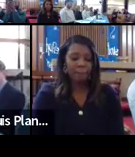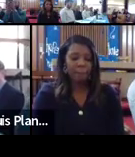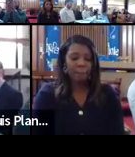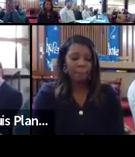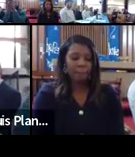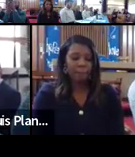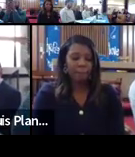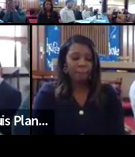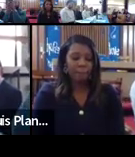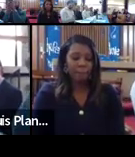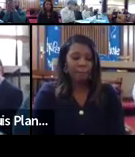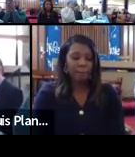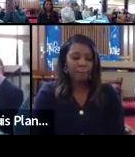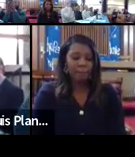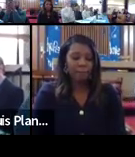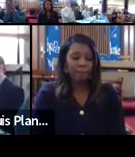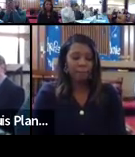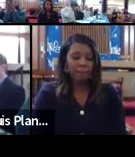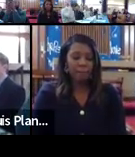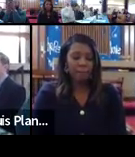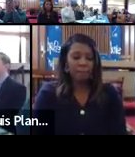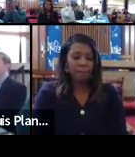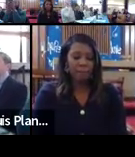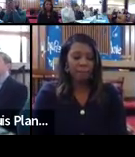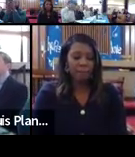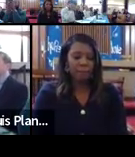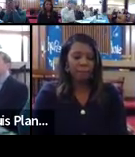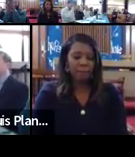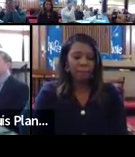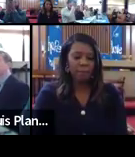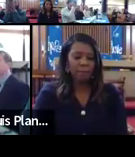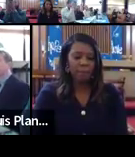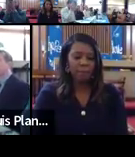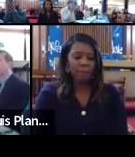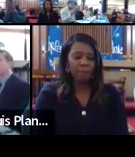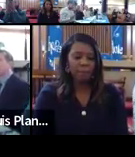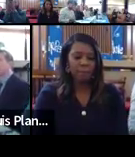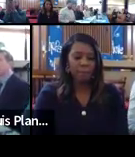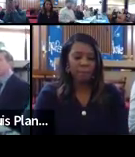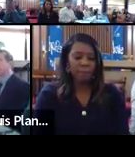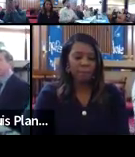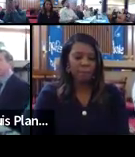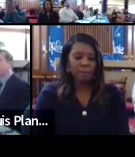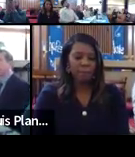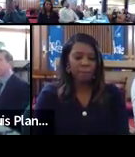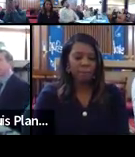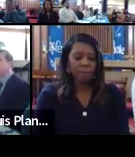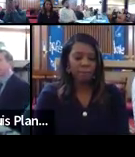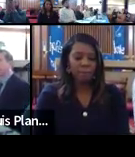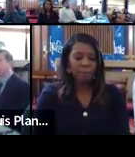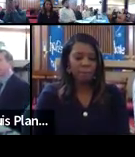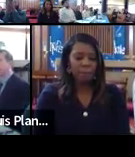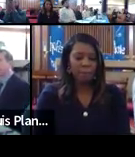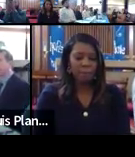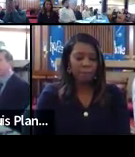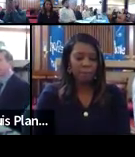follow-up. North St. Louis has experienced plans in the past that did not fully materialize. The trust built through